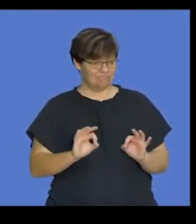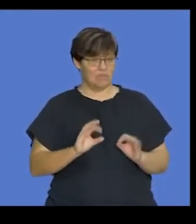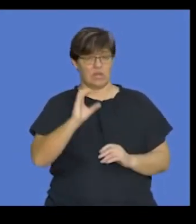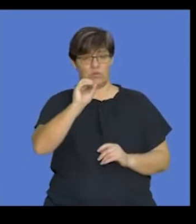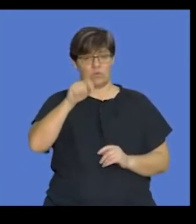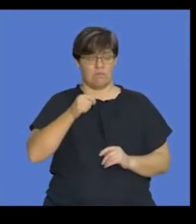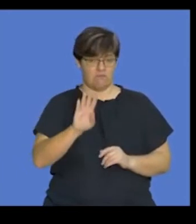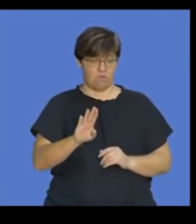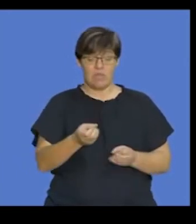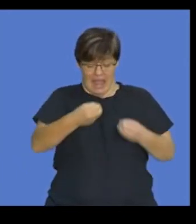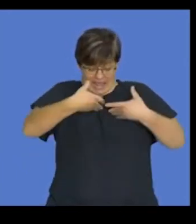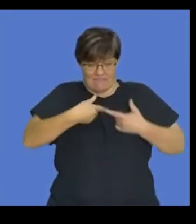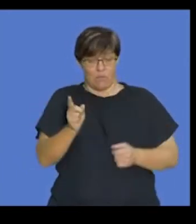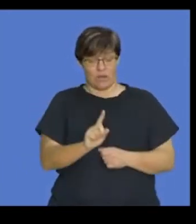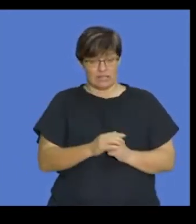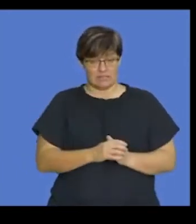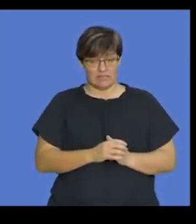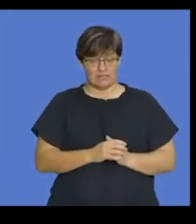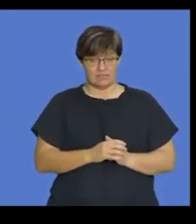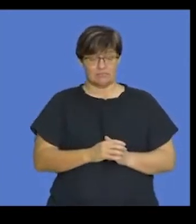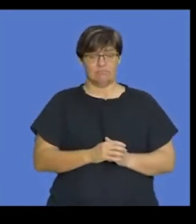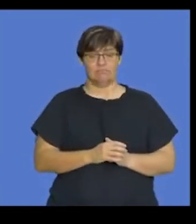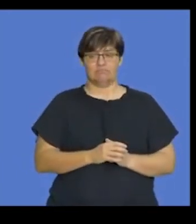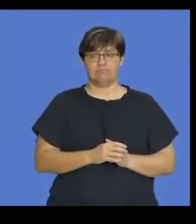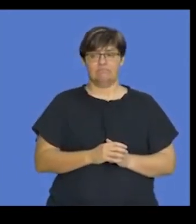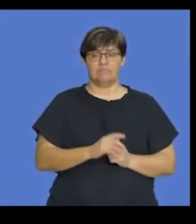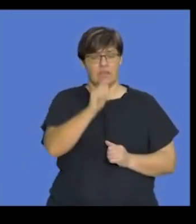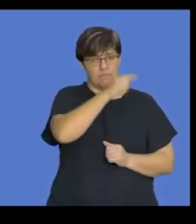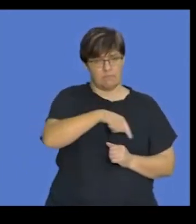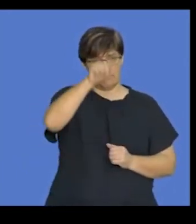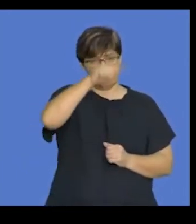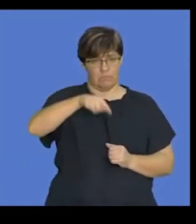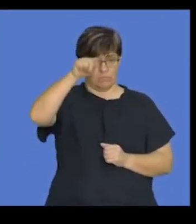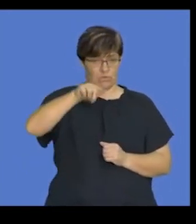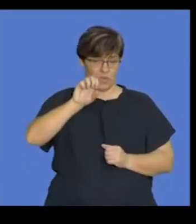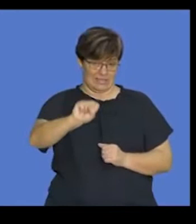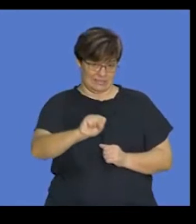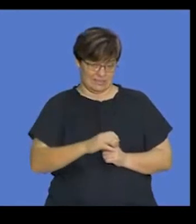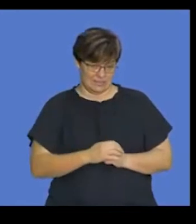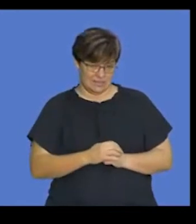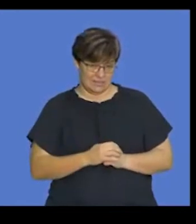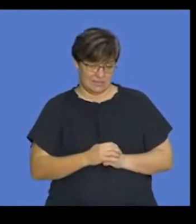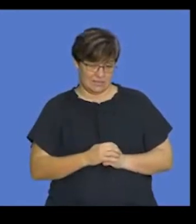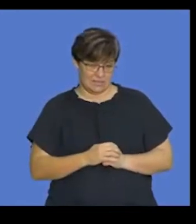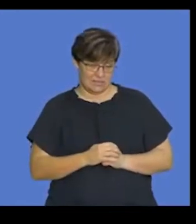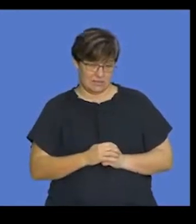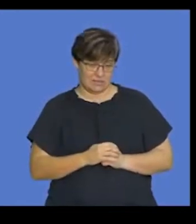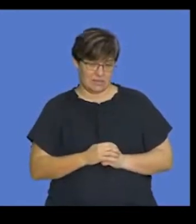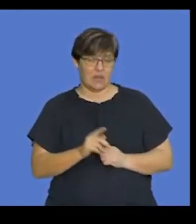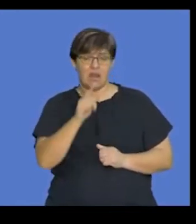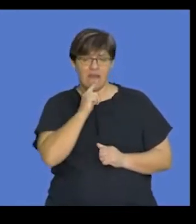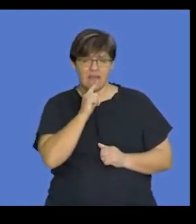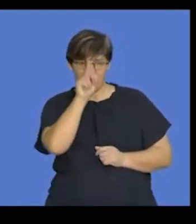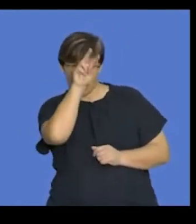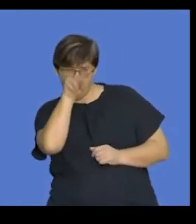me mu s. When you read a question, underline important things.